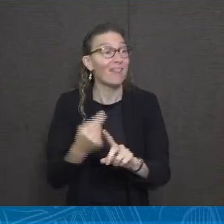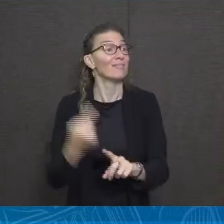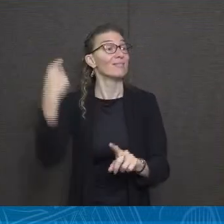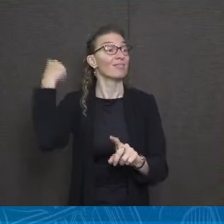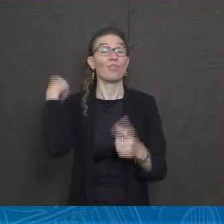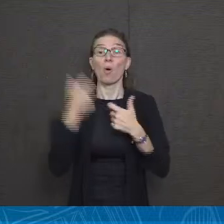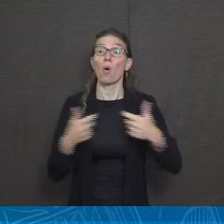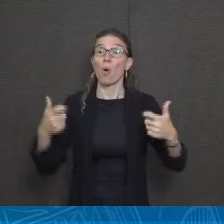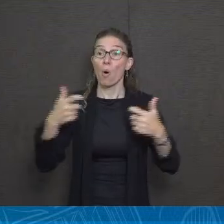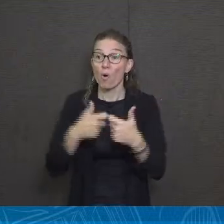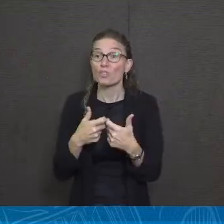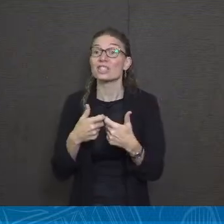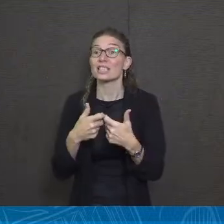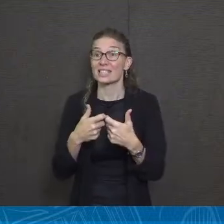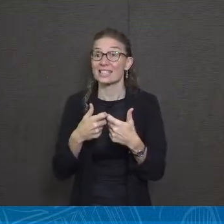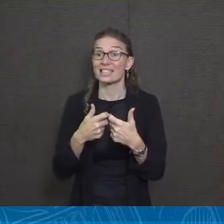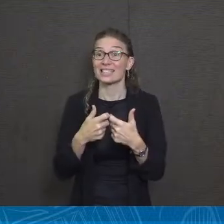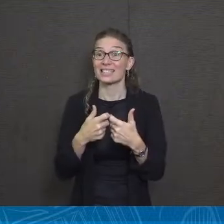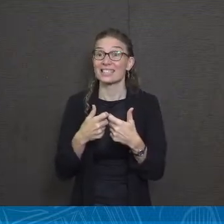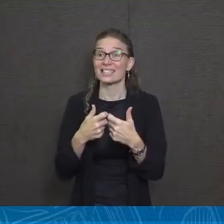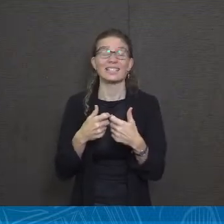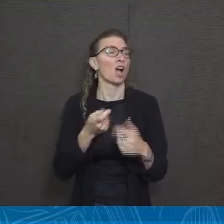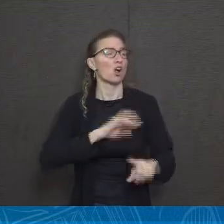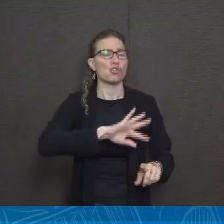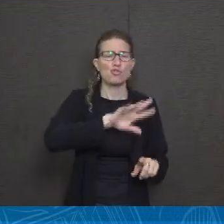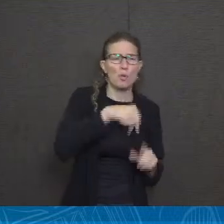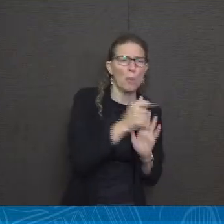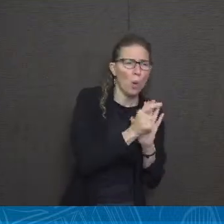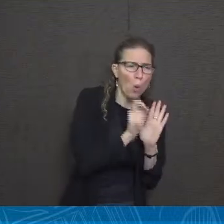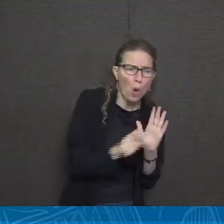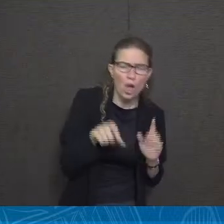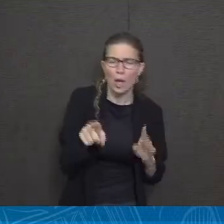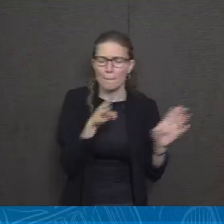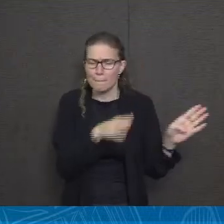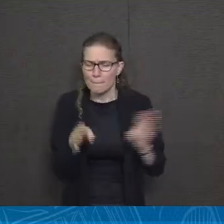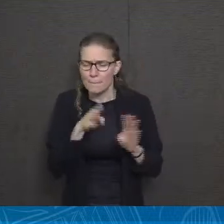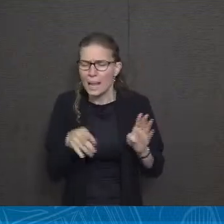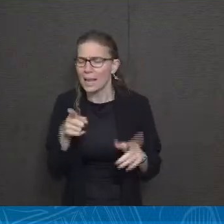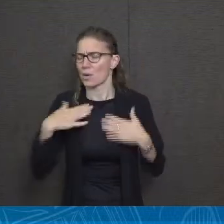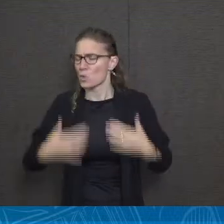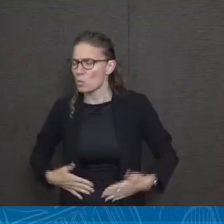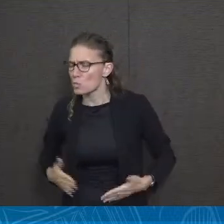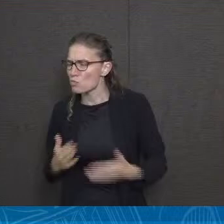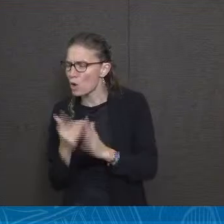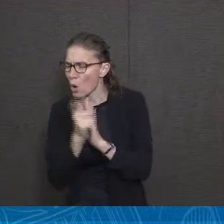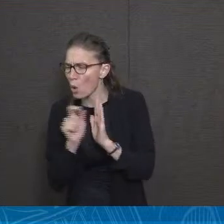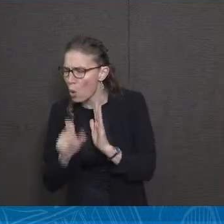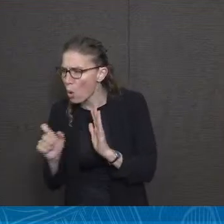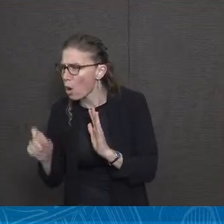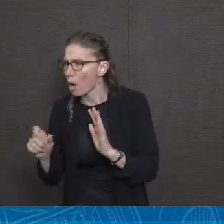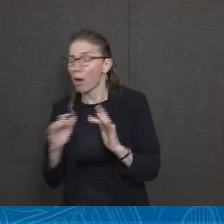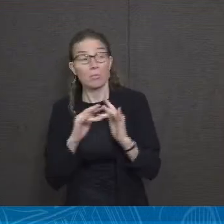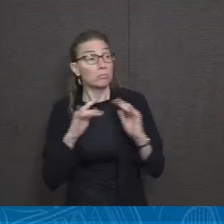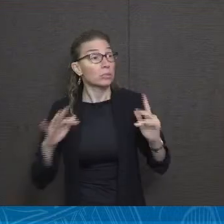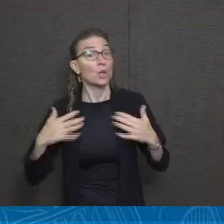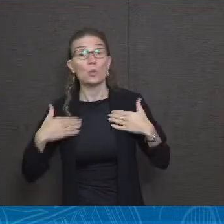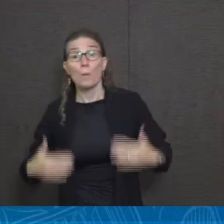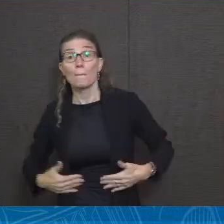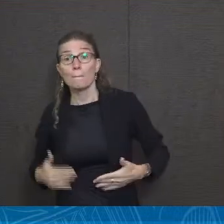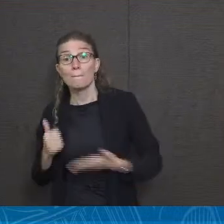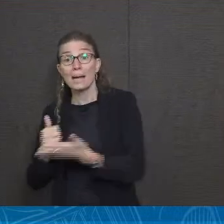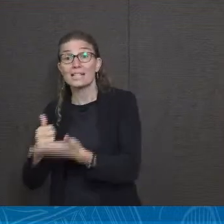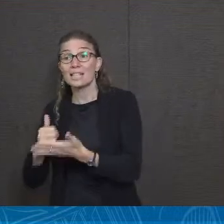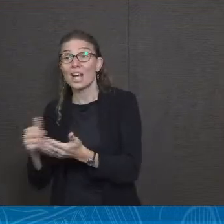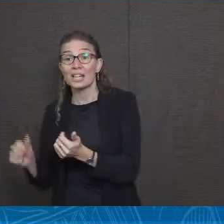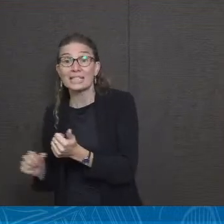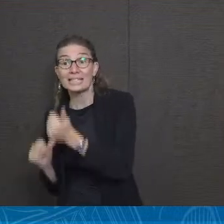in the year, which had criminal lawyers and planning lawyers and human rights lawyers and humanitarian assistance